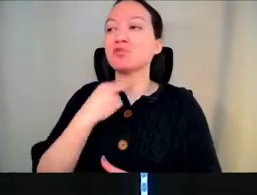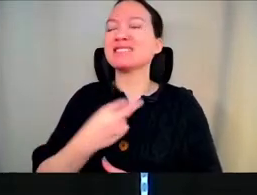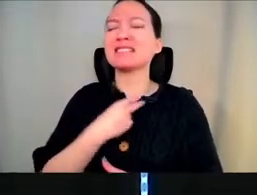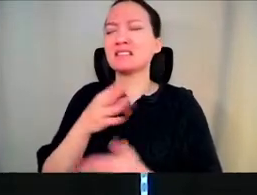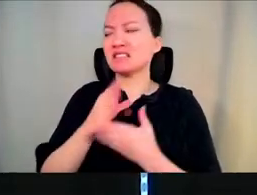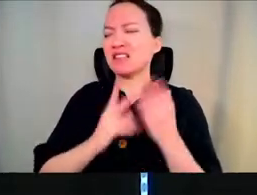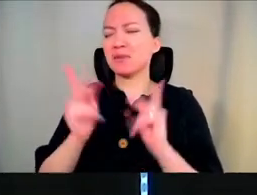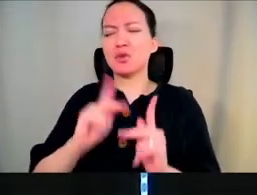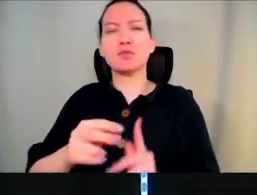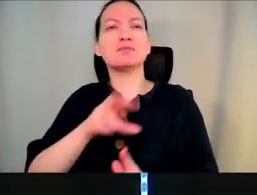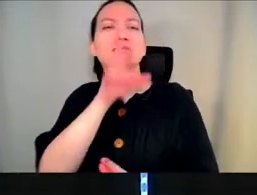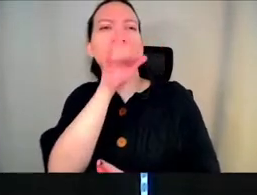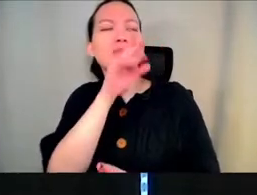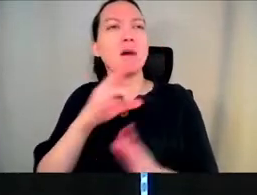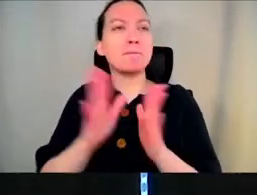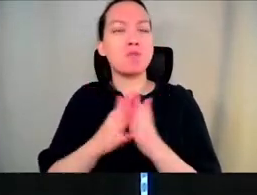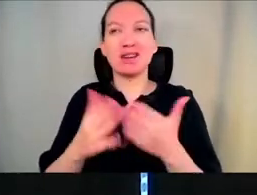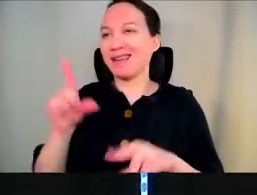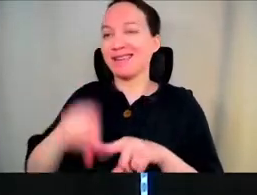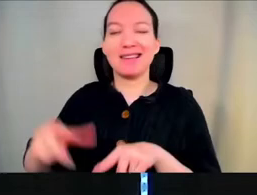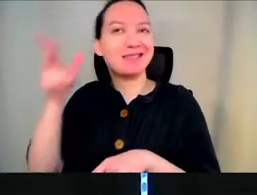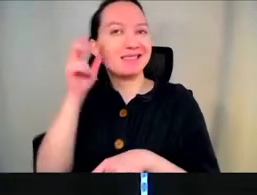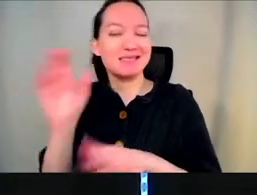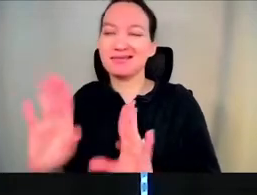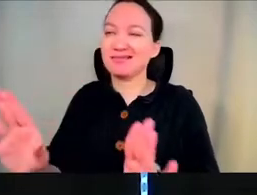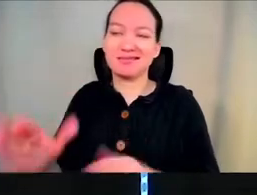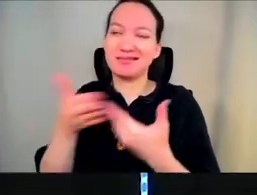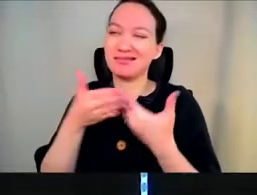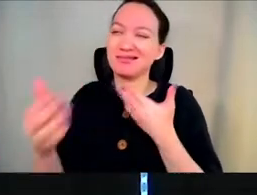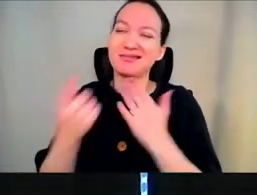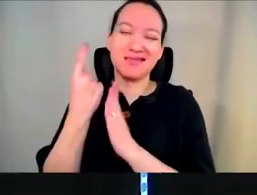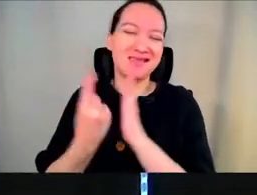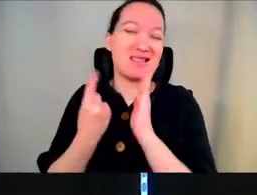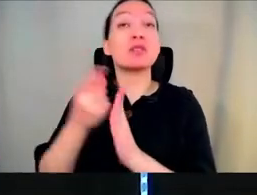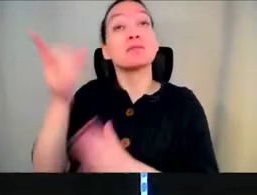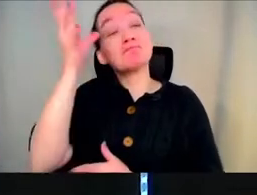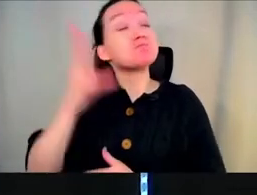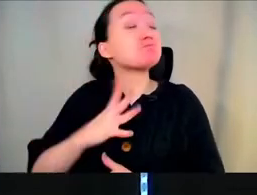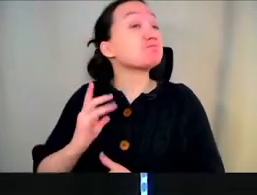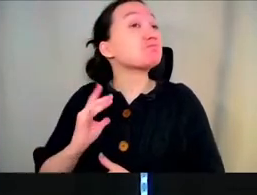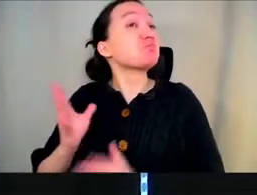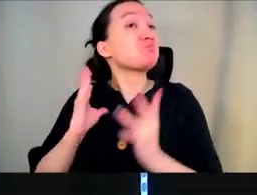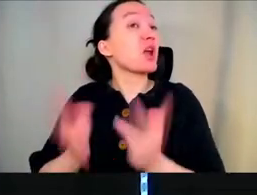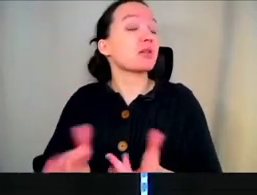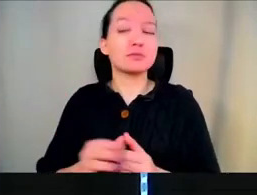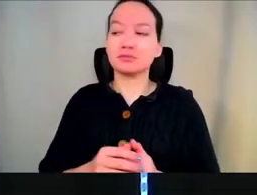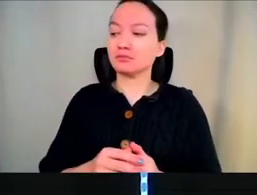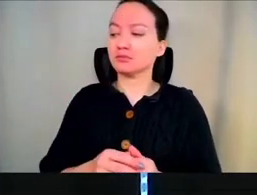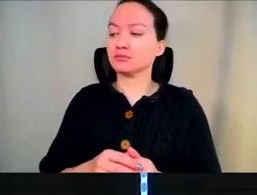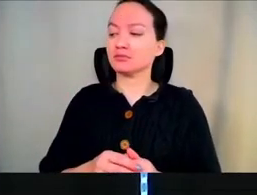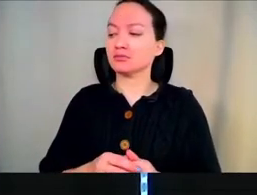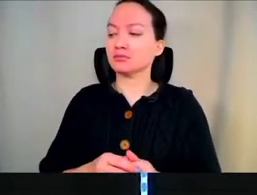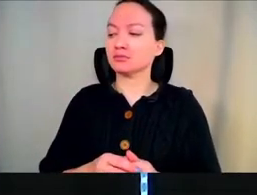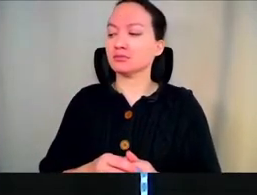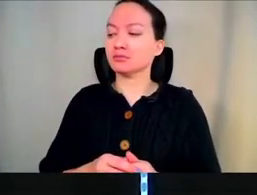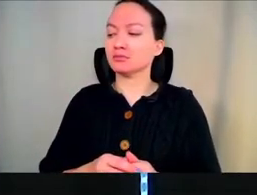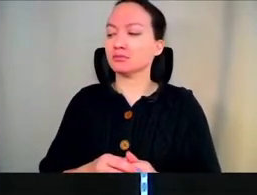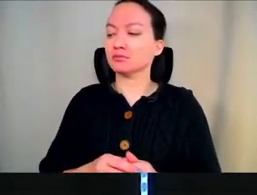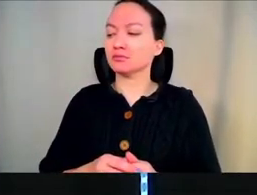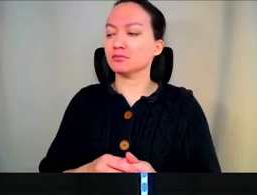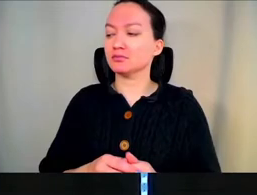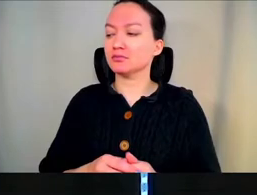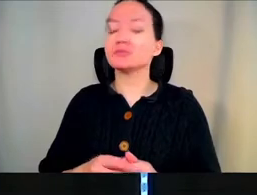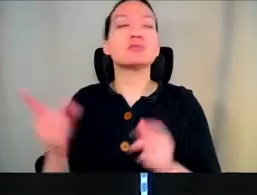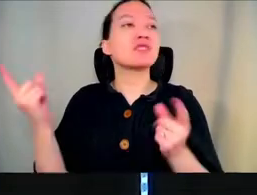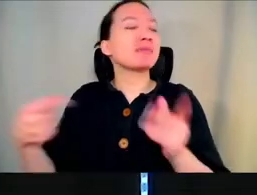people audiobooks, some people's voices, you're like, I can't listen to this for hours. But this guy, it was cool. Anyway, he was talking about this, giving